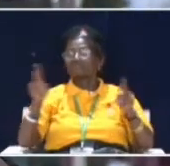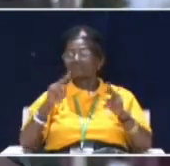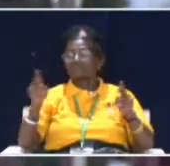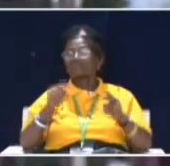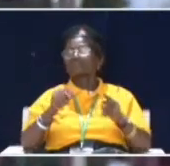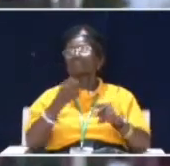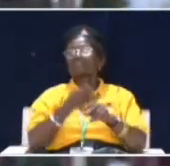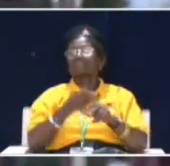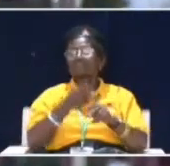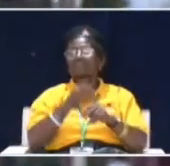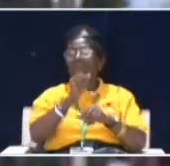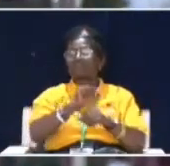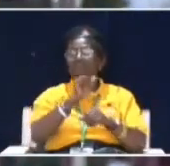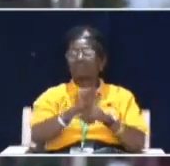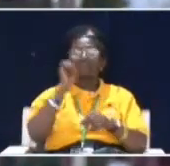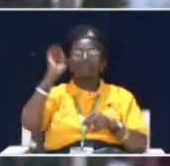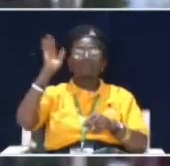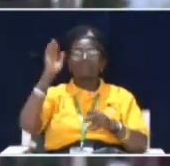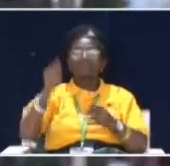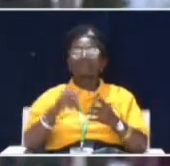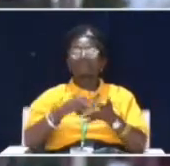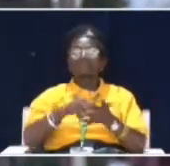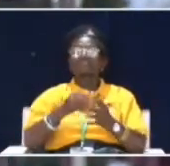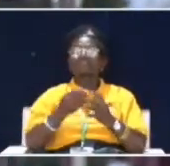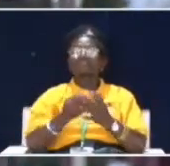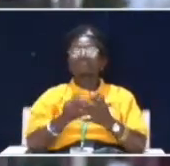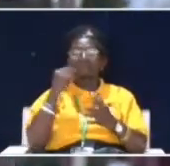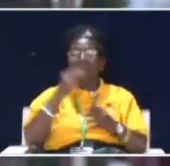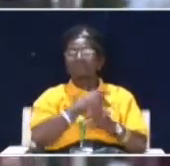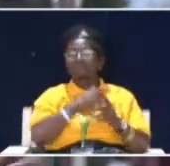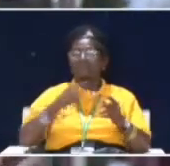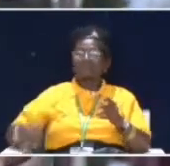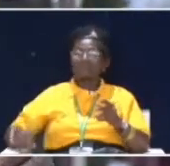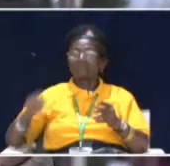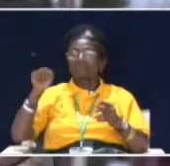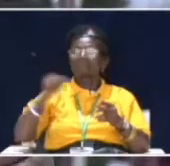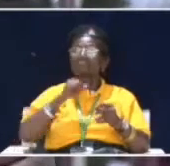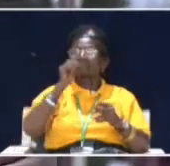He will stand before kings, not before mean men.